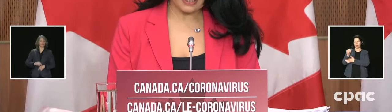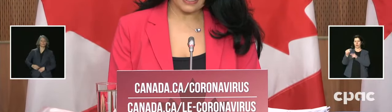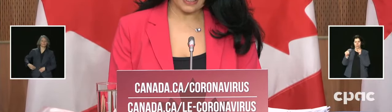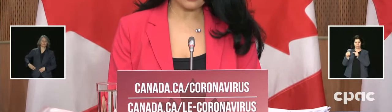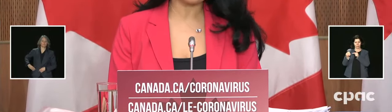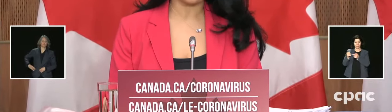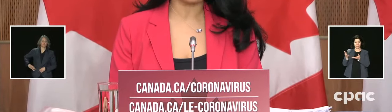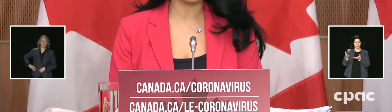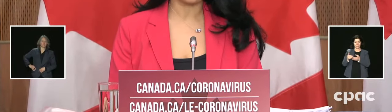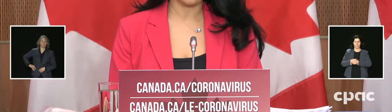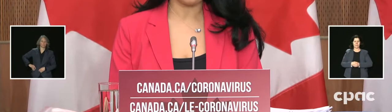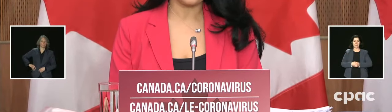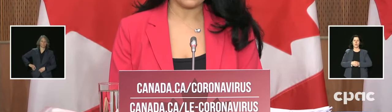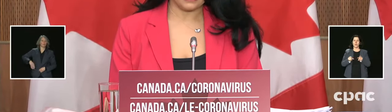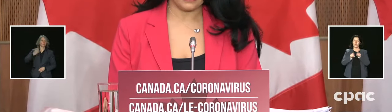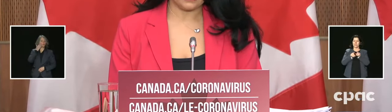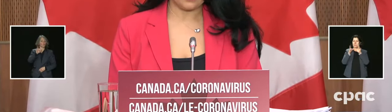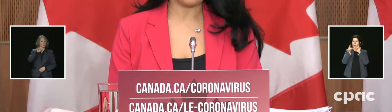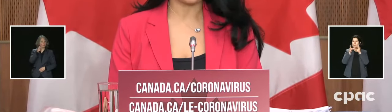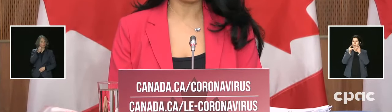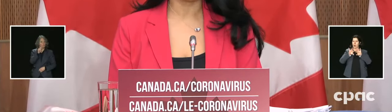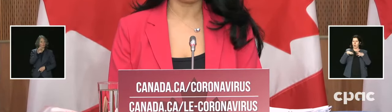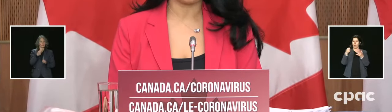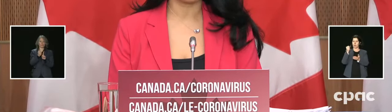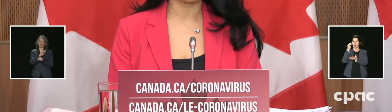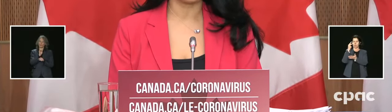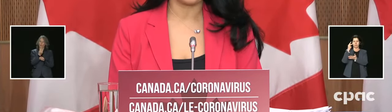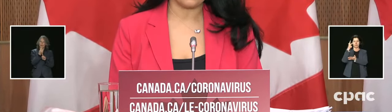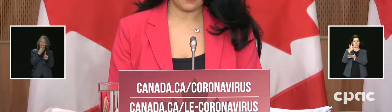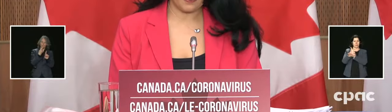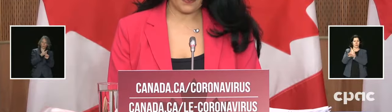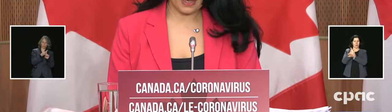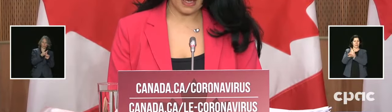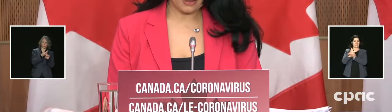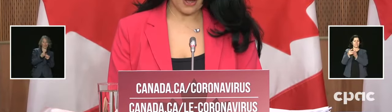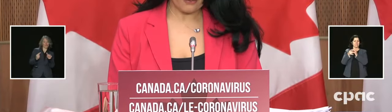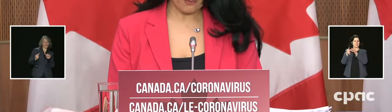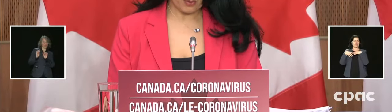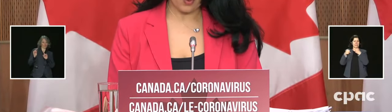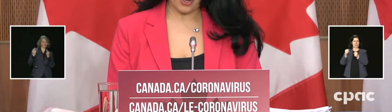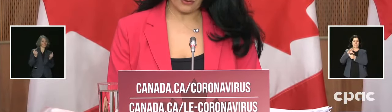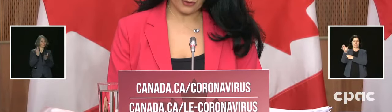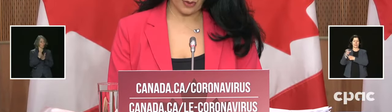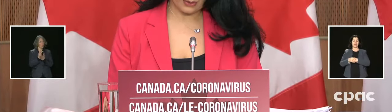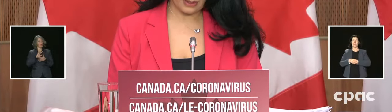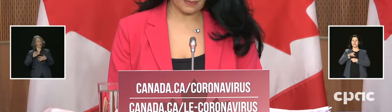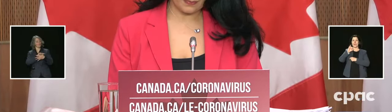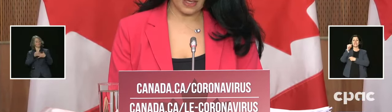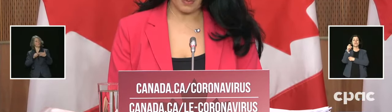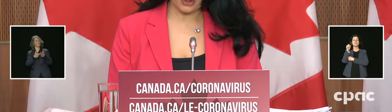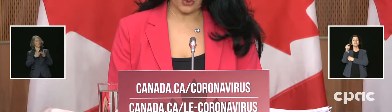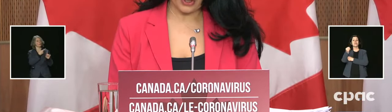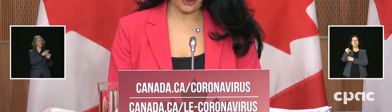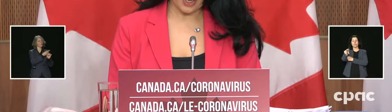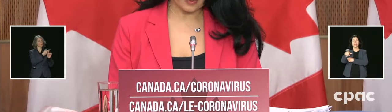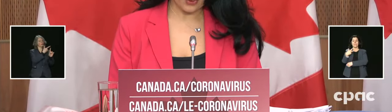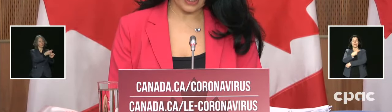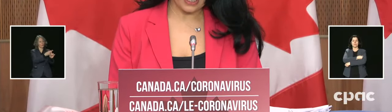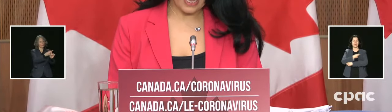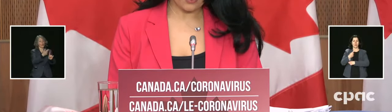first single-dose COVID-19 vaccine to be authorized in Canada. The other 4 require 2 doses. It can be